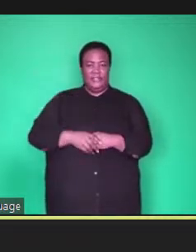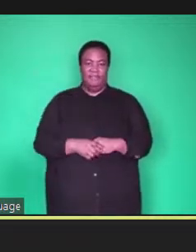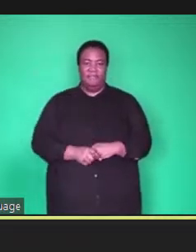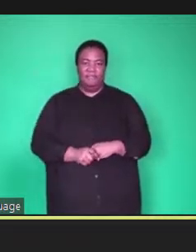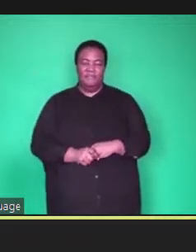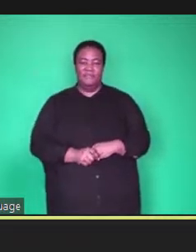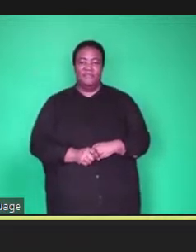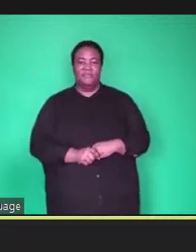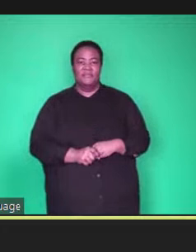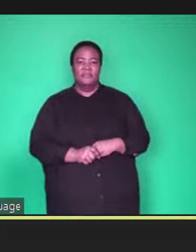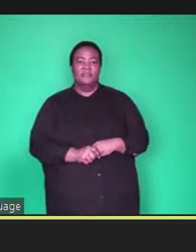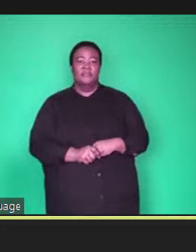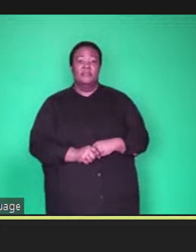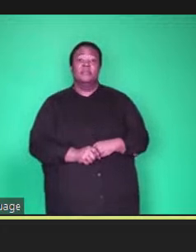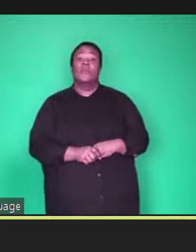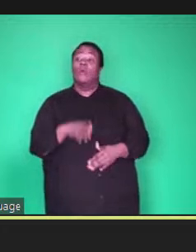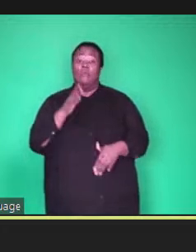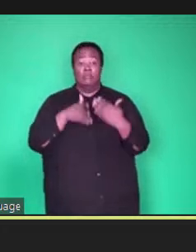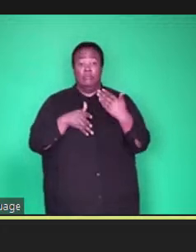Now, these